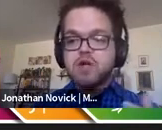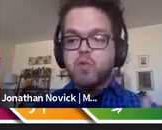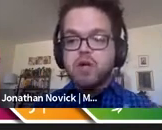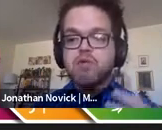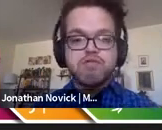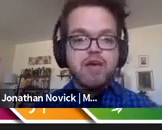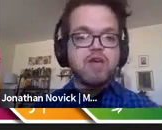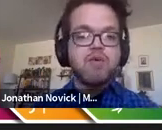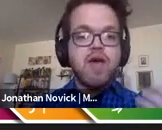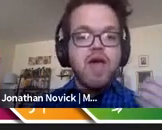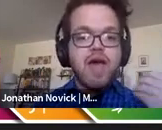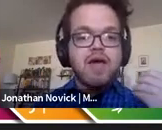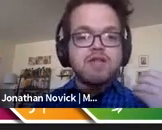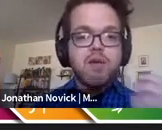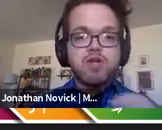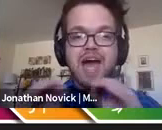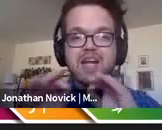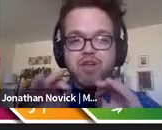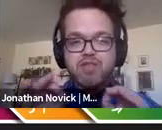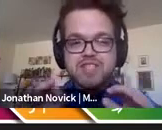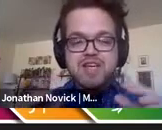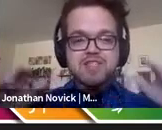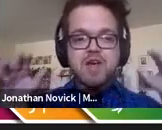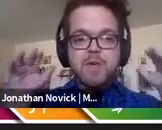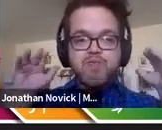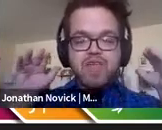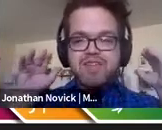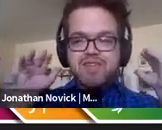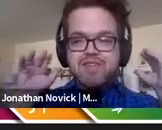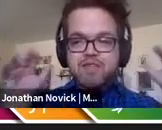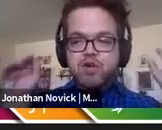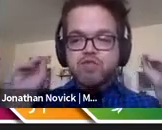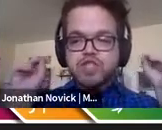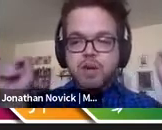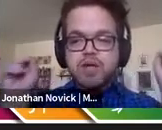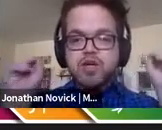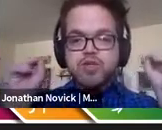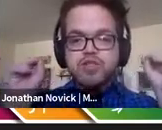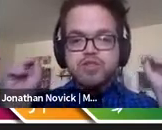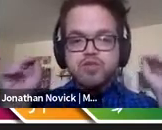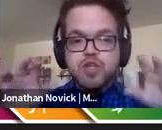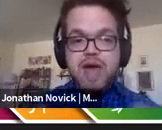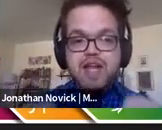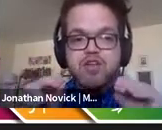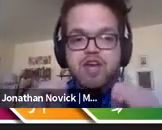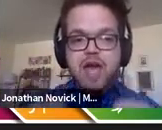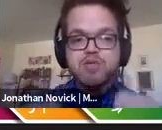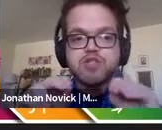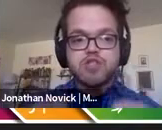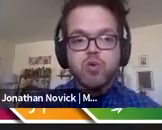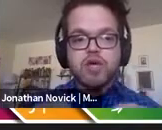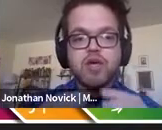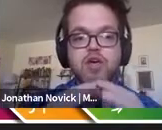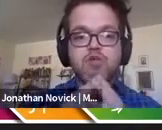captioning will fail you. And when you add up all of these things, it's difficult for somebody who is depending on the